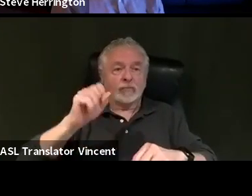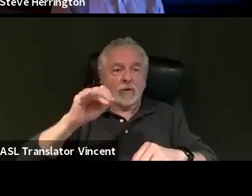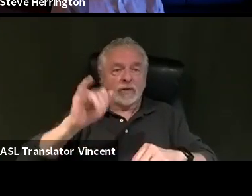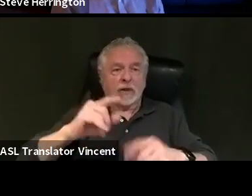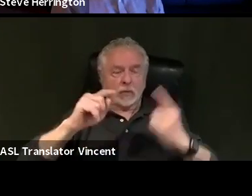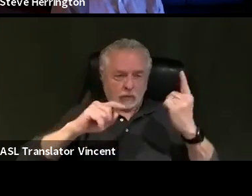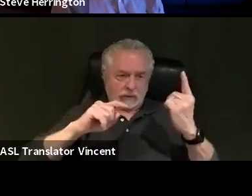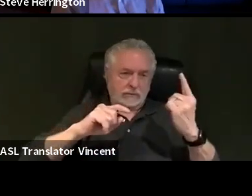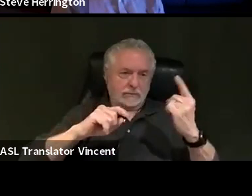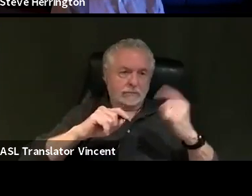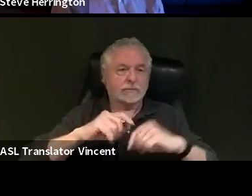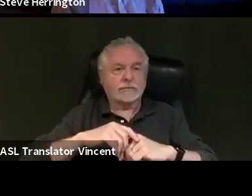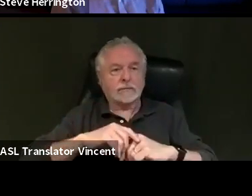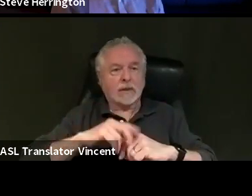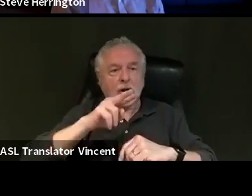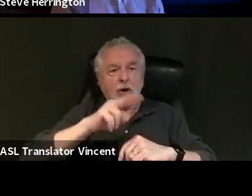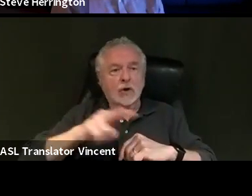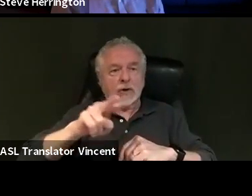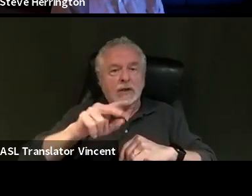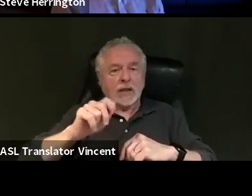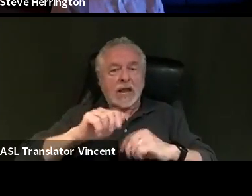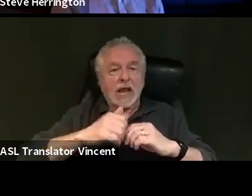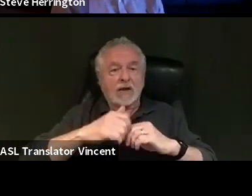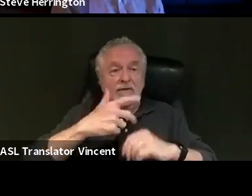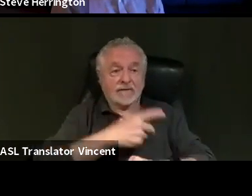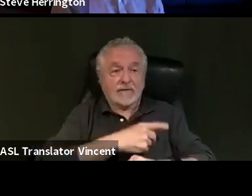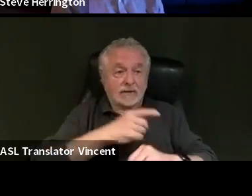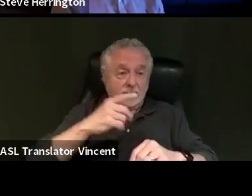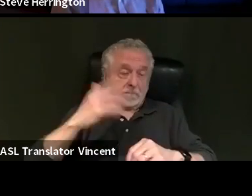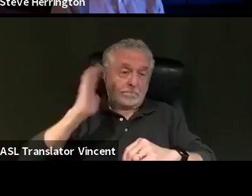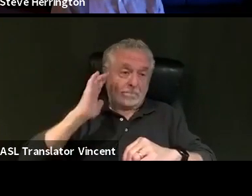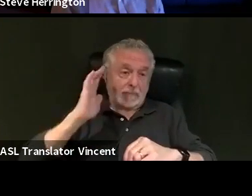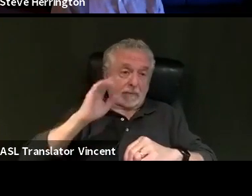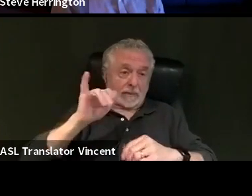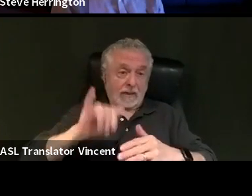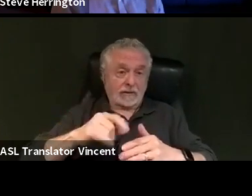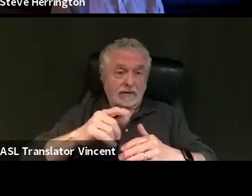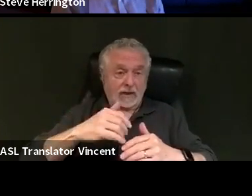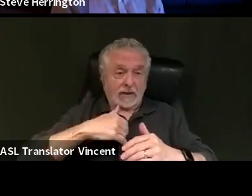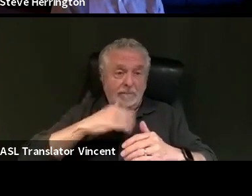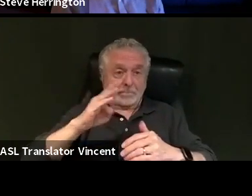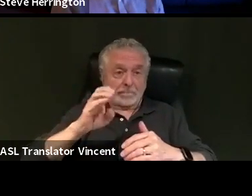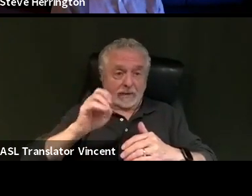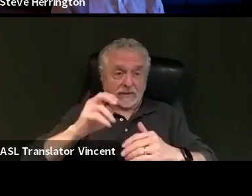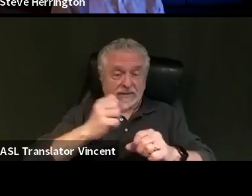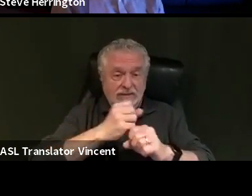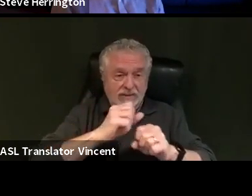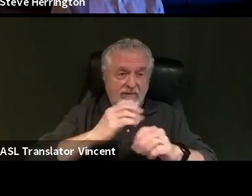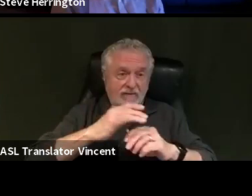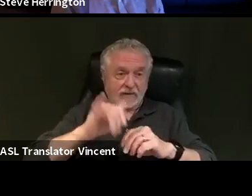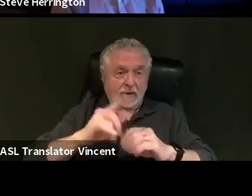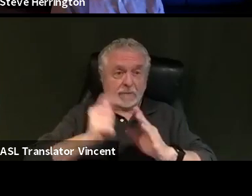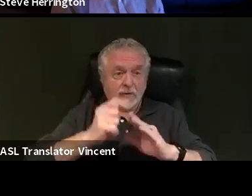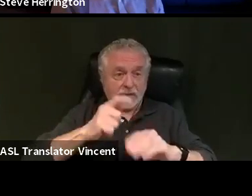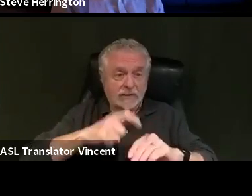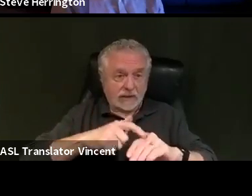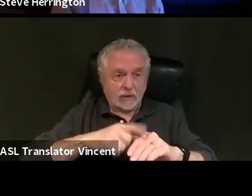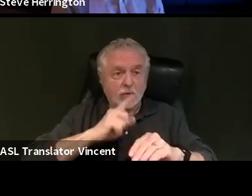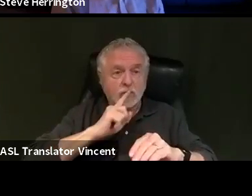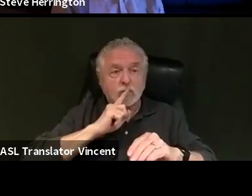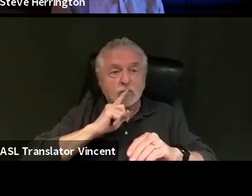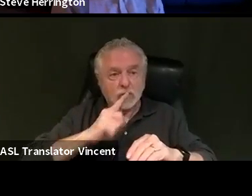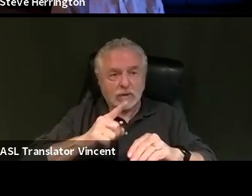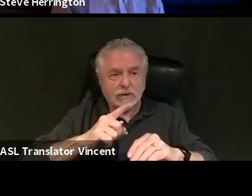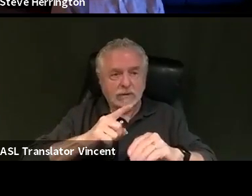that's one issue. Looking at how vaccines have been in the past and the fact that they have been safe after this period of time is really